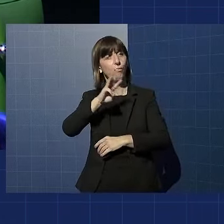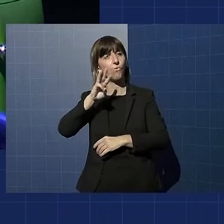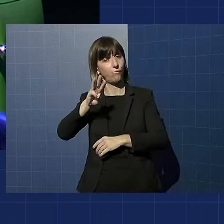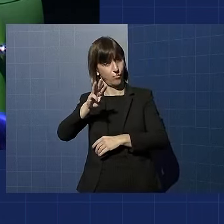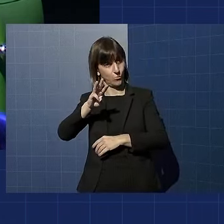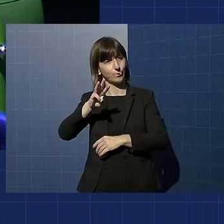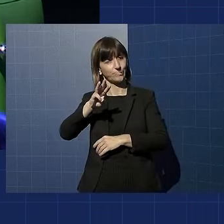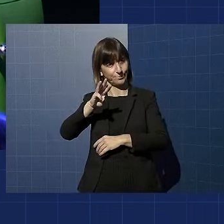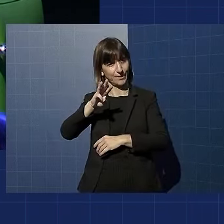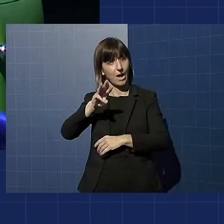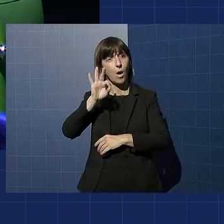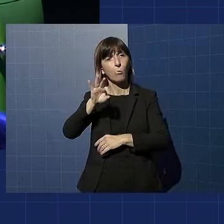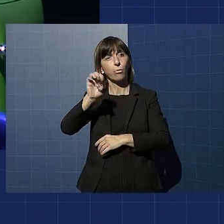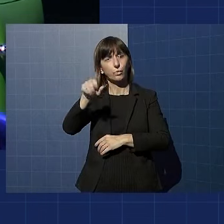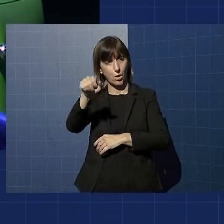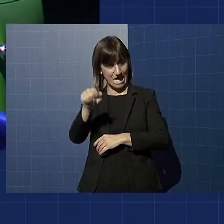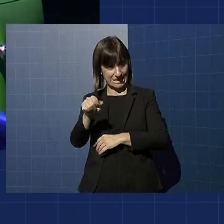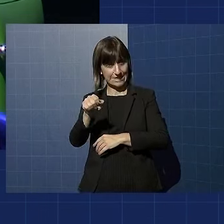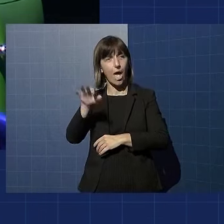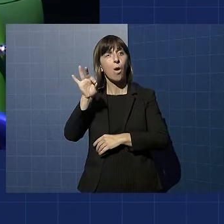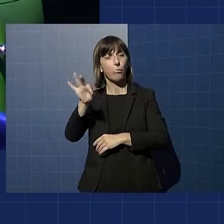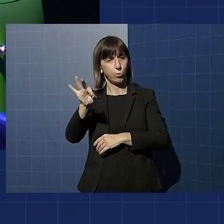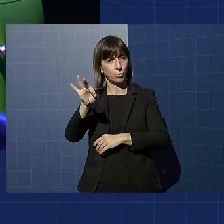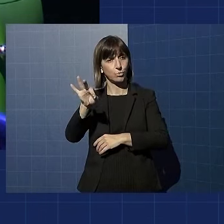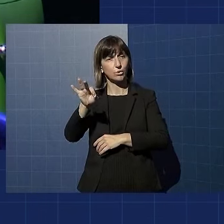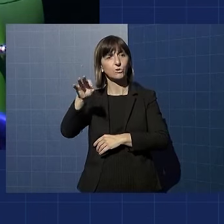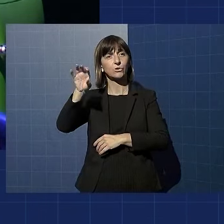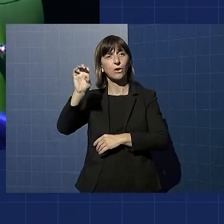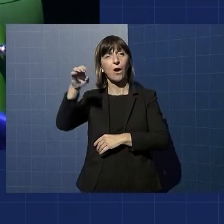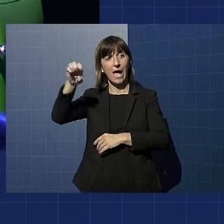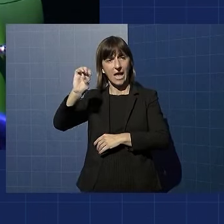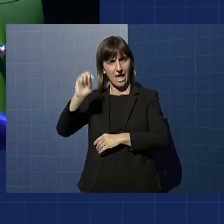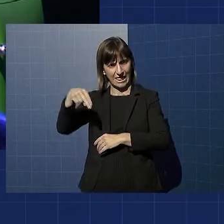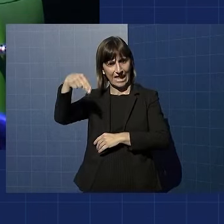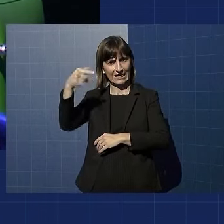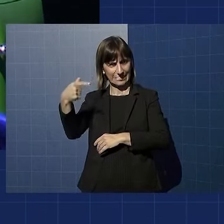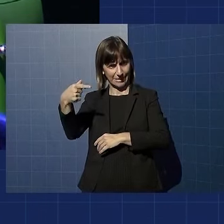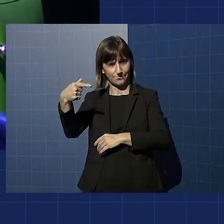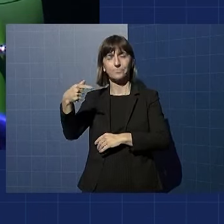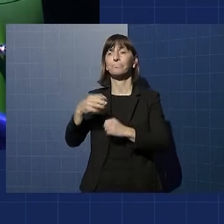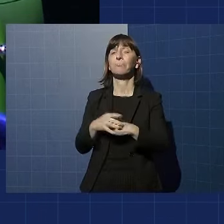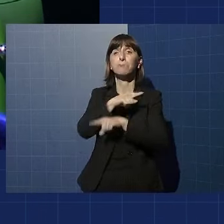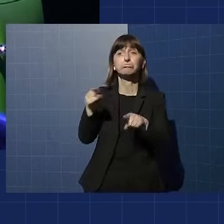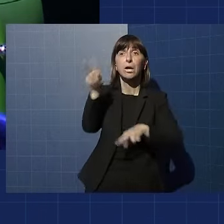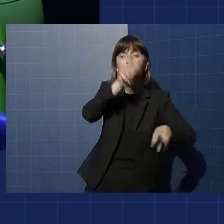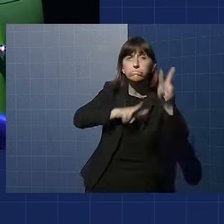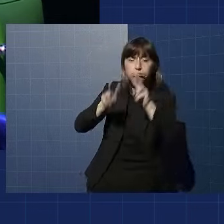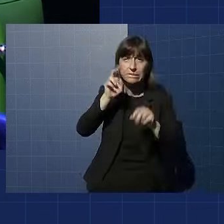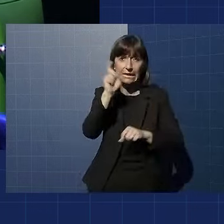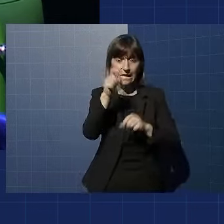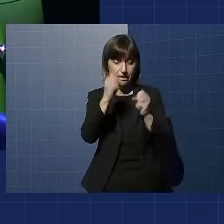www.esa.int, come internazionale, e lì trovate anche tutte le informazioni, le vacancy notice, anche per altri,